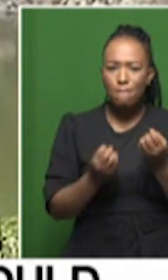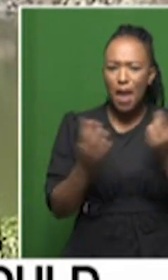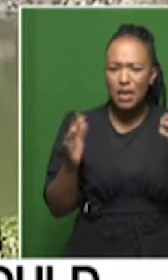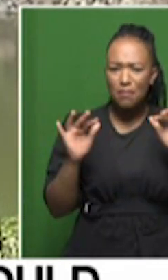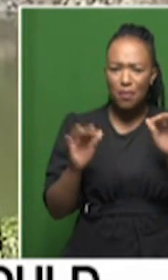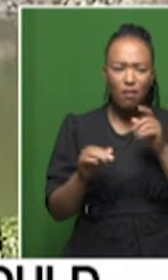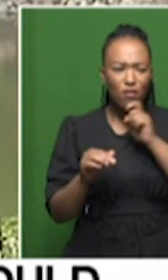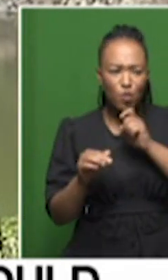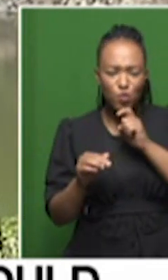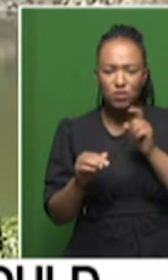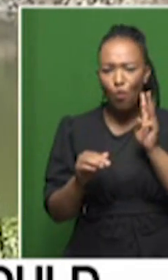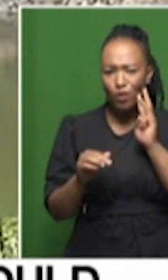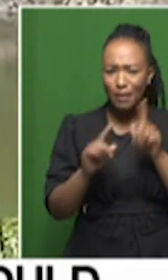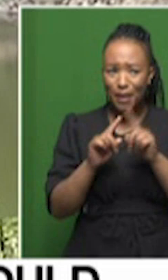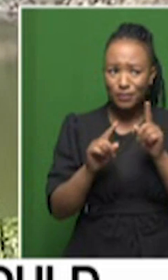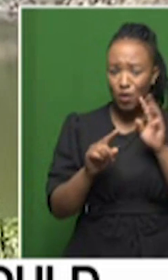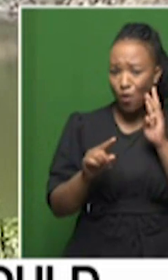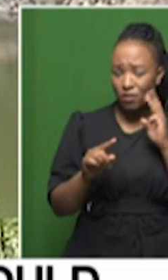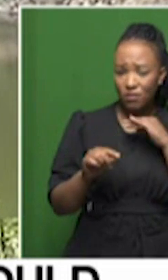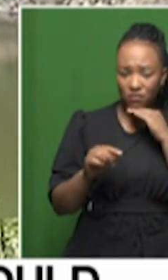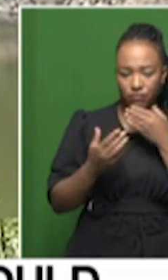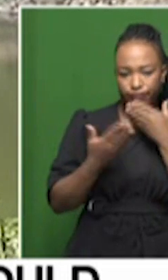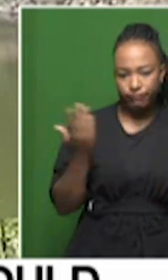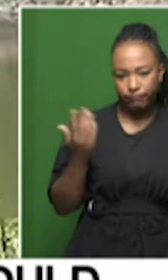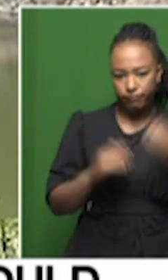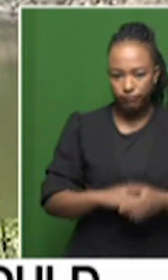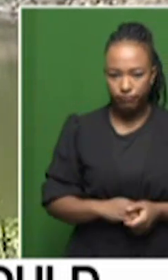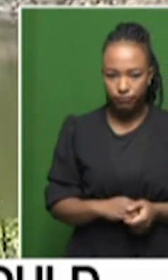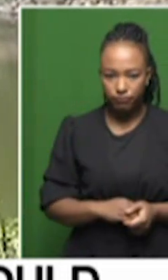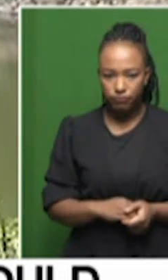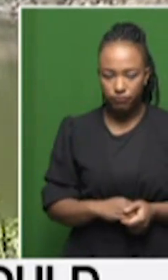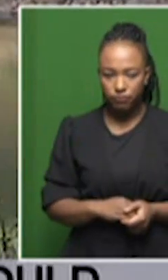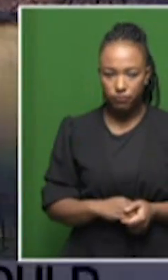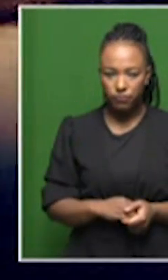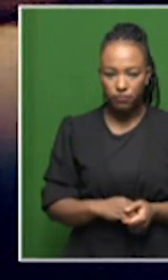high. Andangonji, SABC News, Abeja.